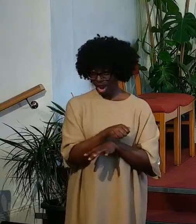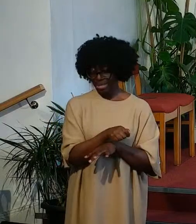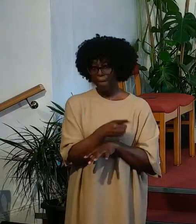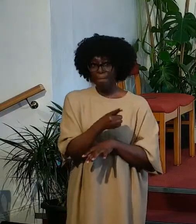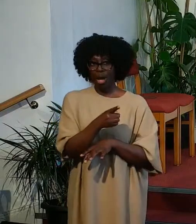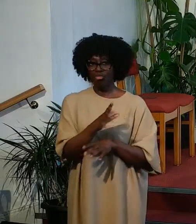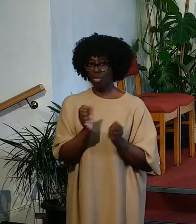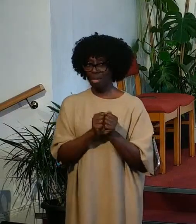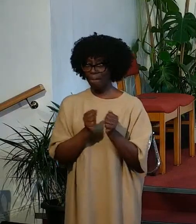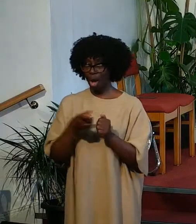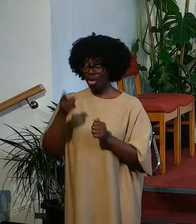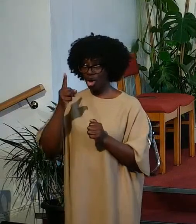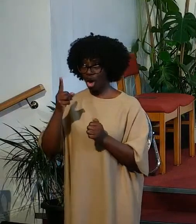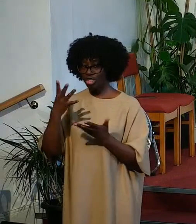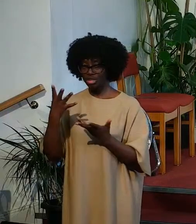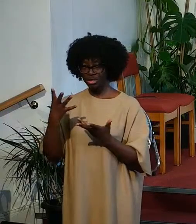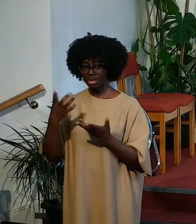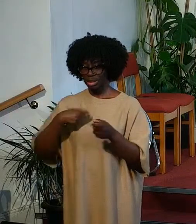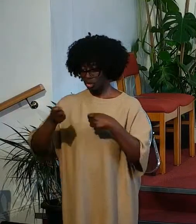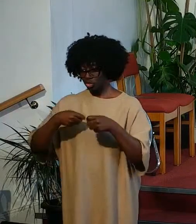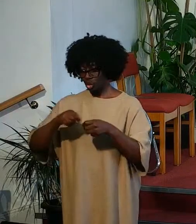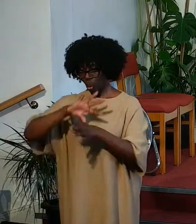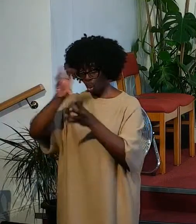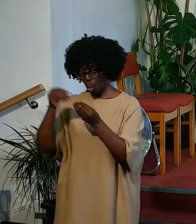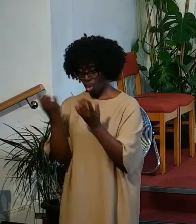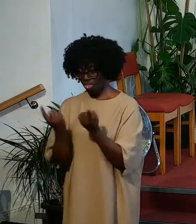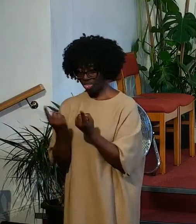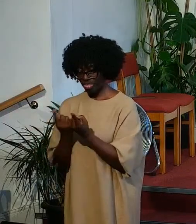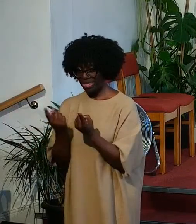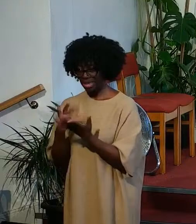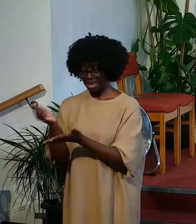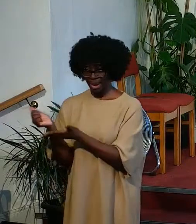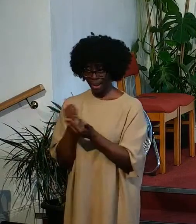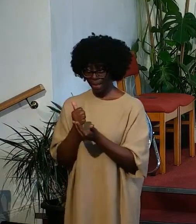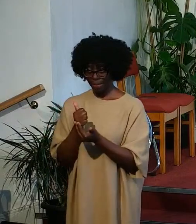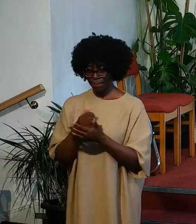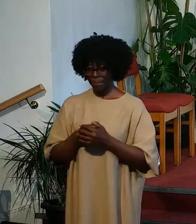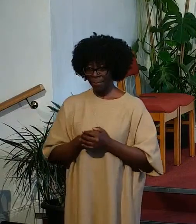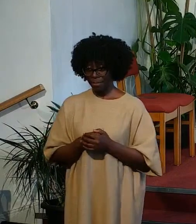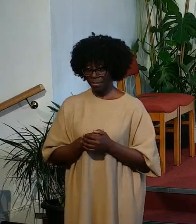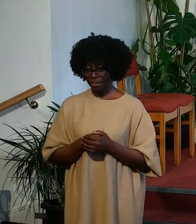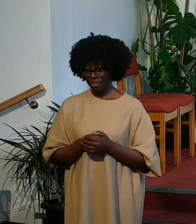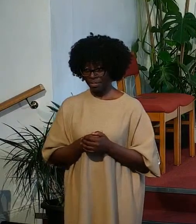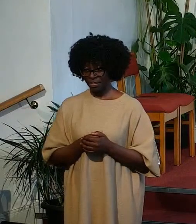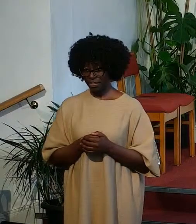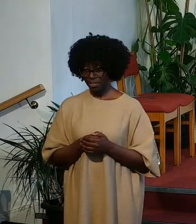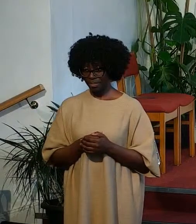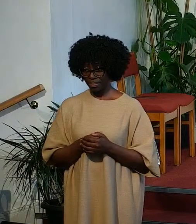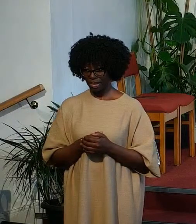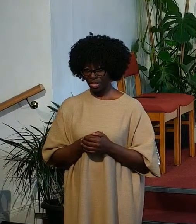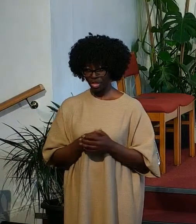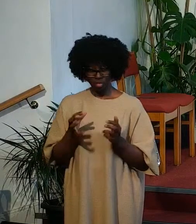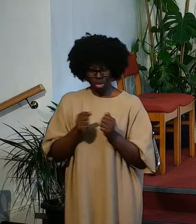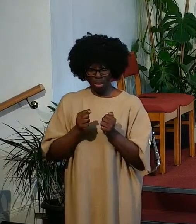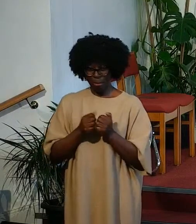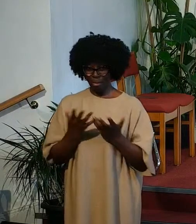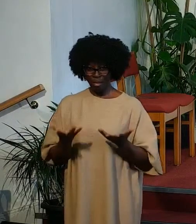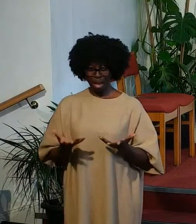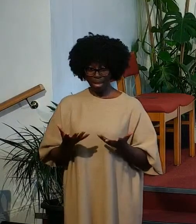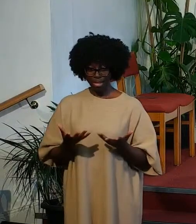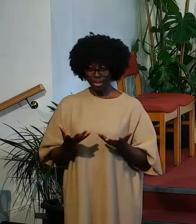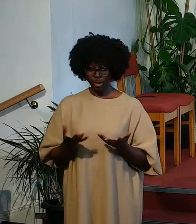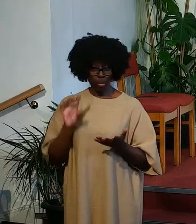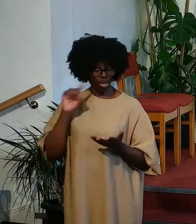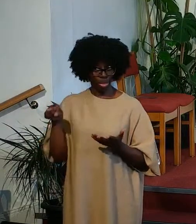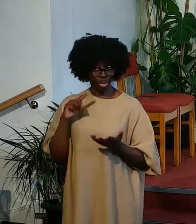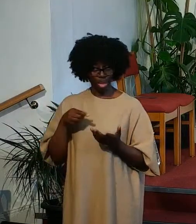going to go because of your choices, this is what's going to happen, but there is so space for God to intervene, but not saying